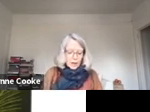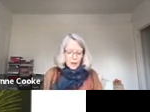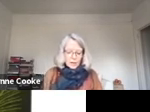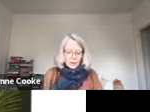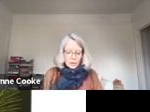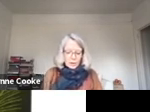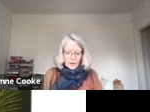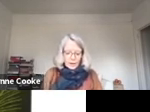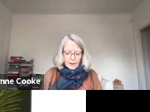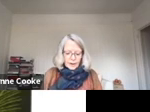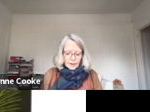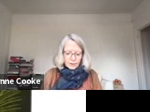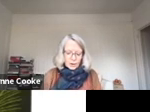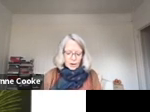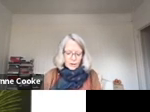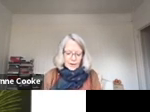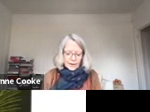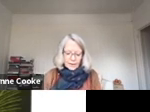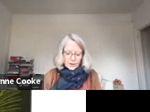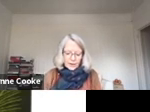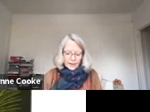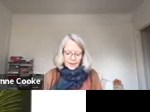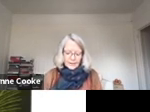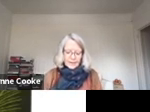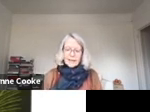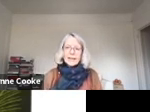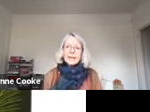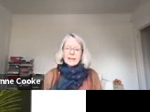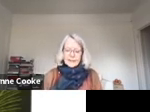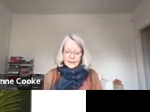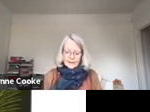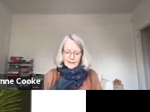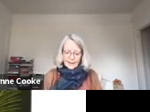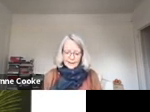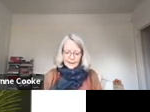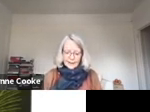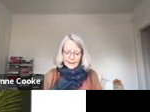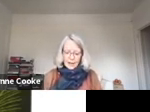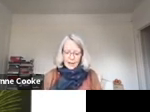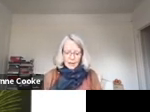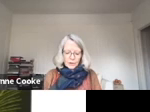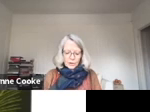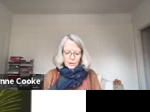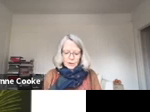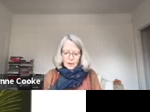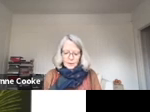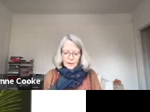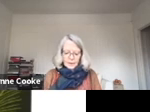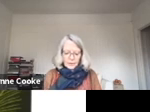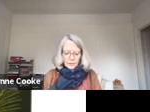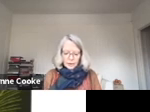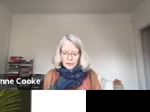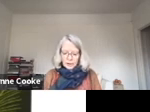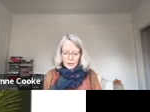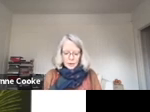movement, nor analyzed the work of its key protagonists in any extended text. In short, he